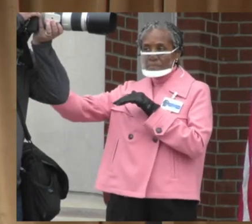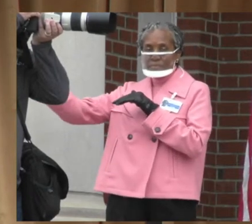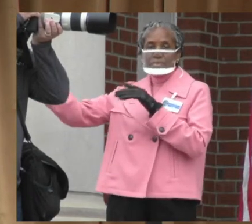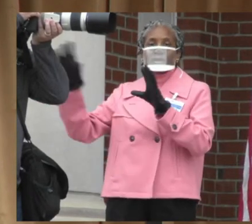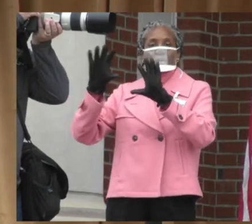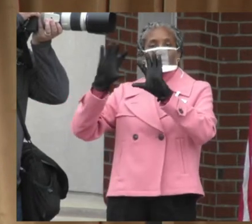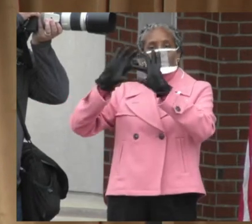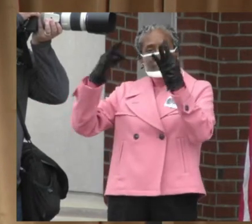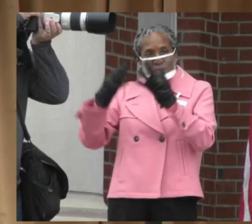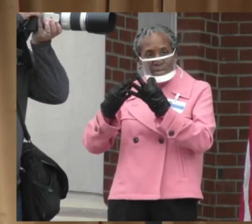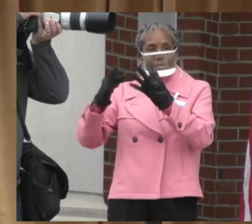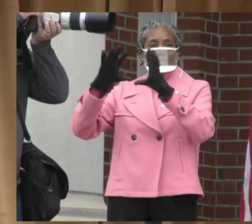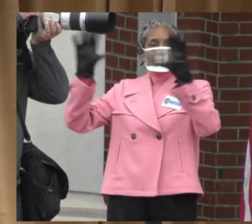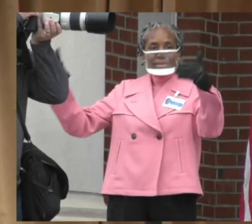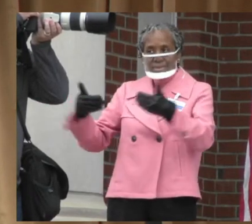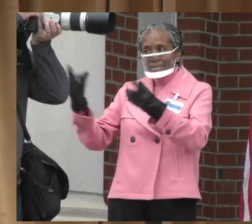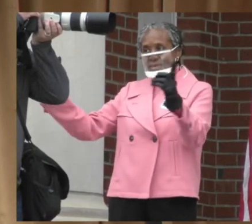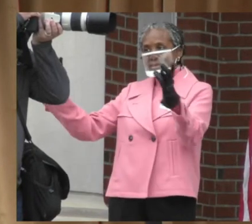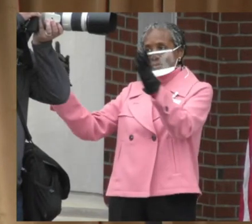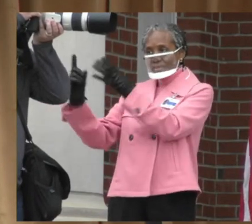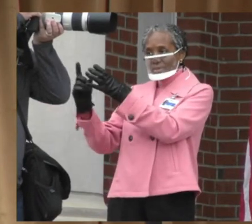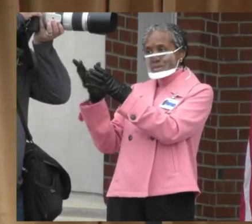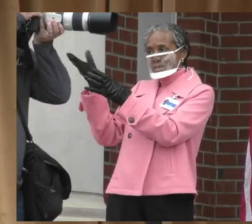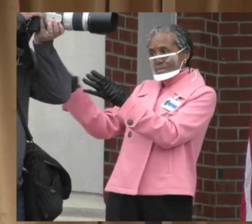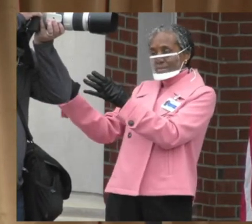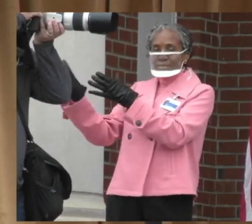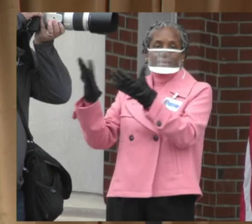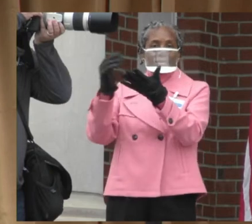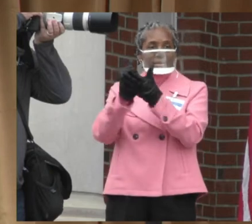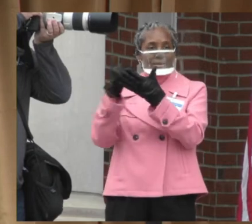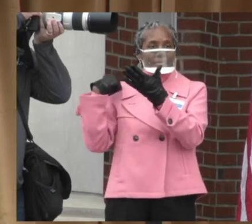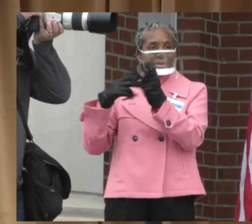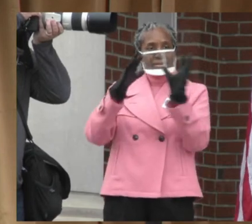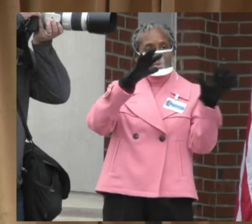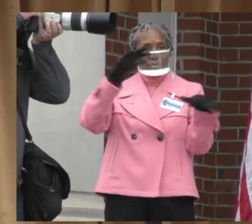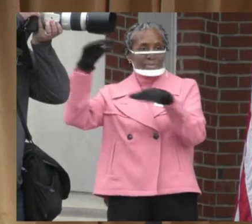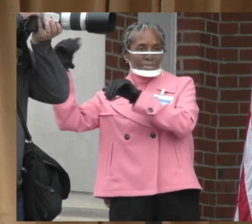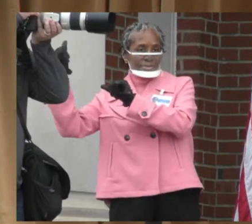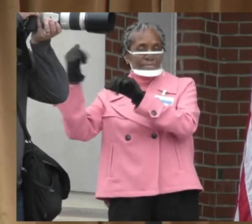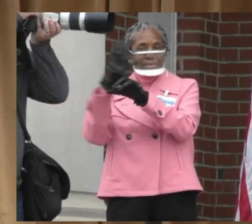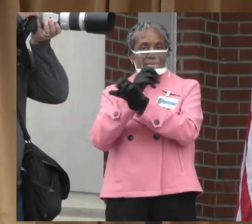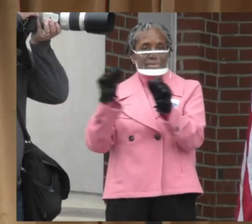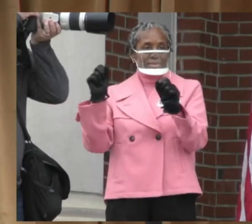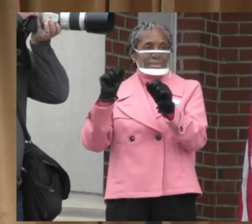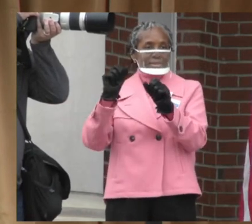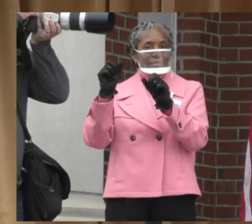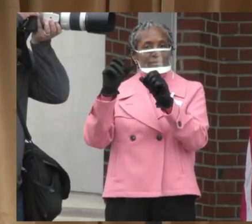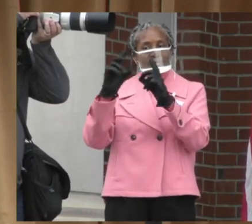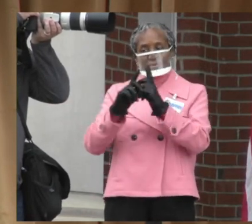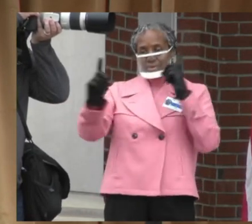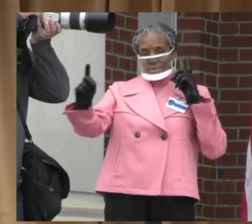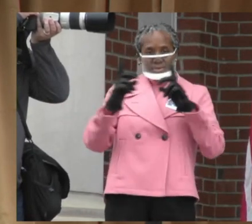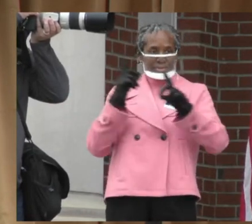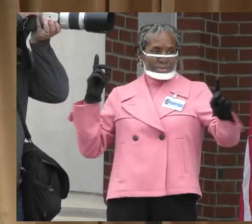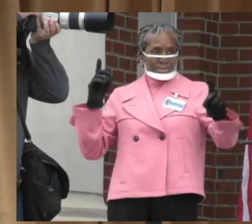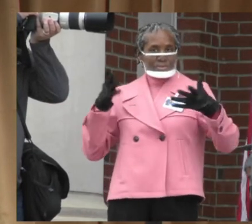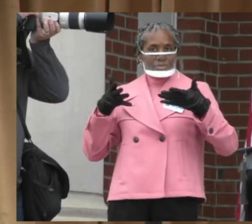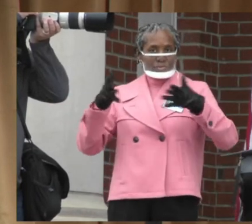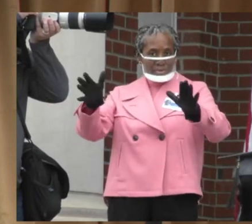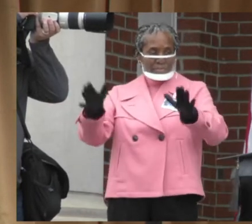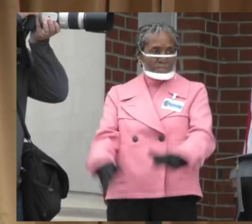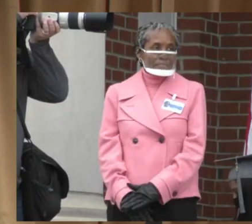Your guests are welcome to meet you there. This will help us exit in a safe and socially distanced manner.